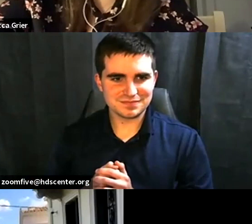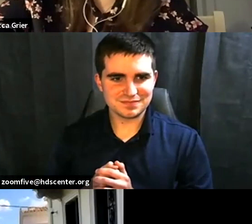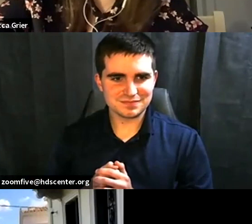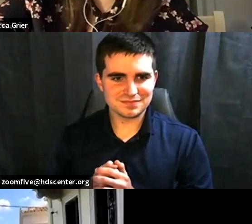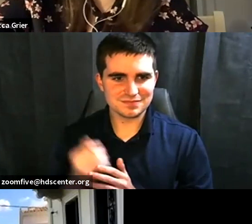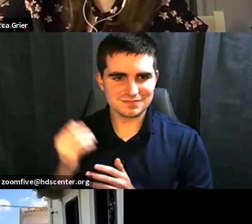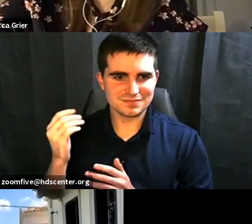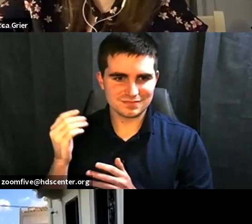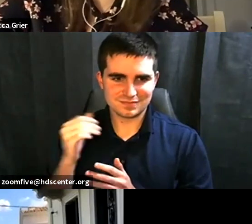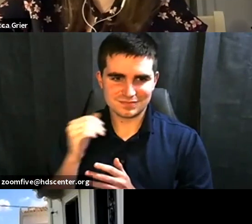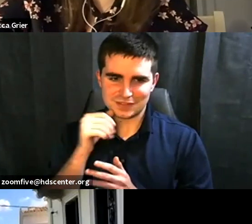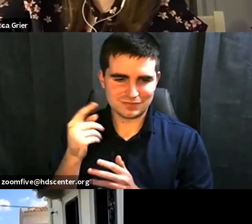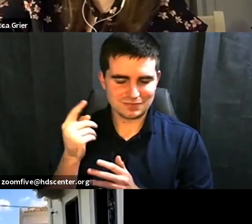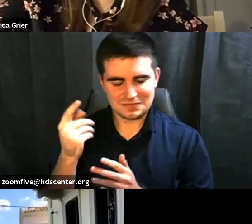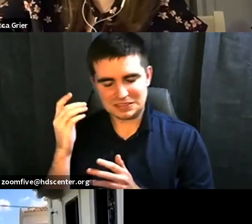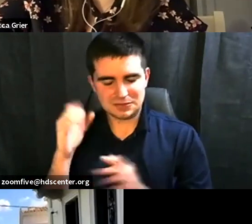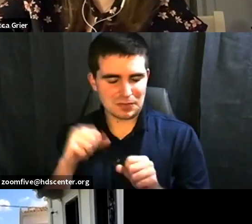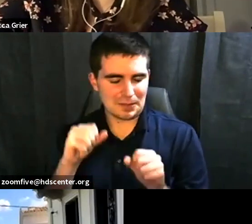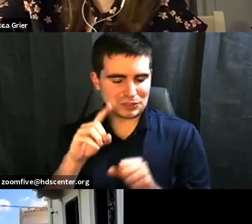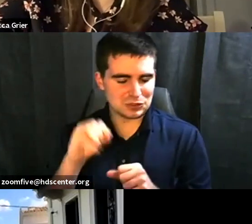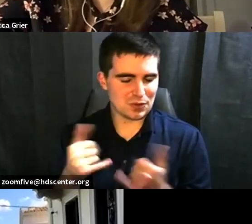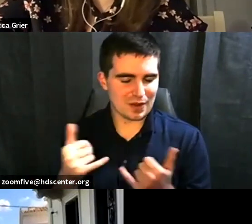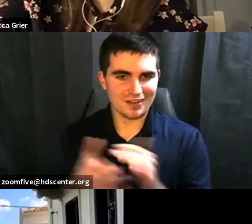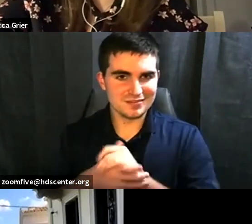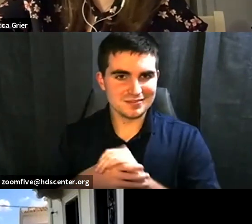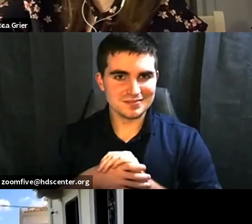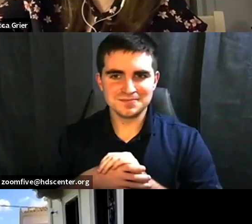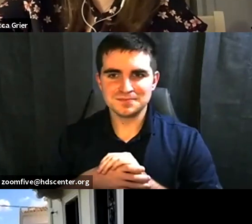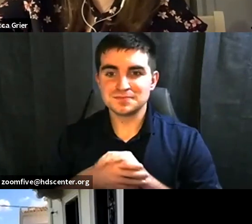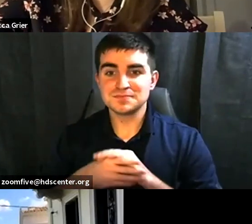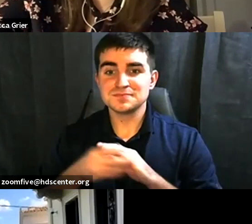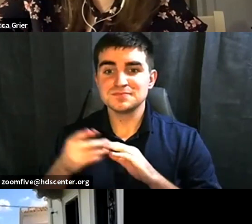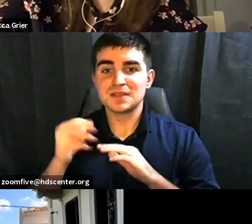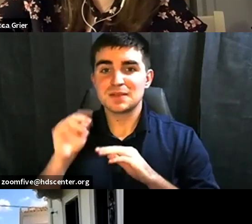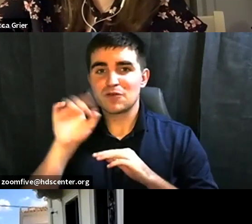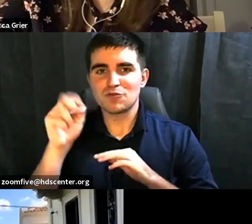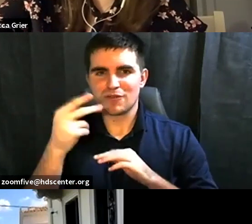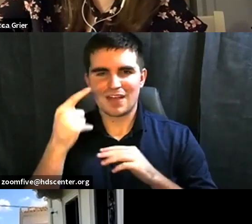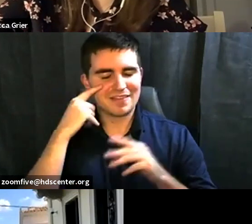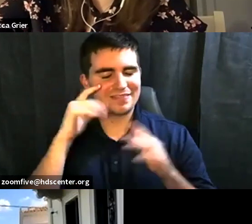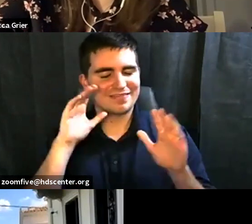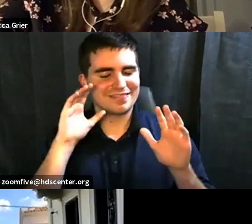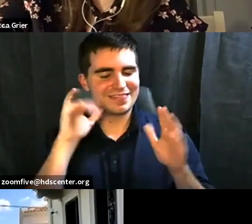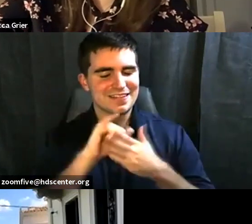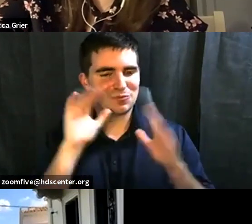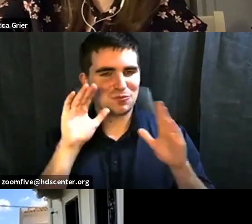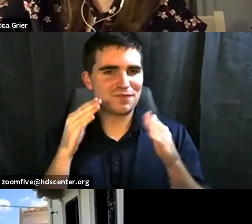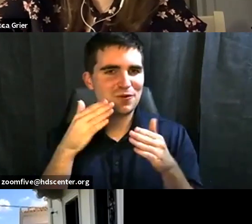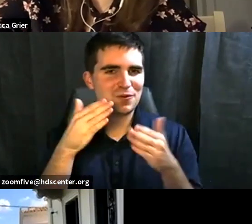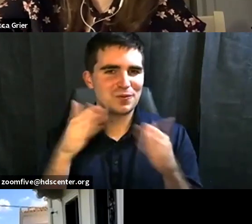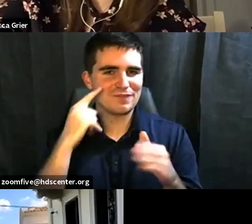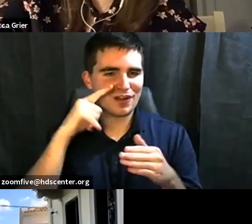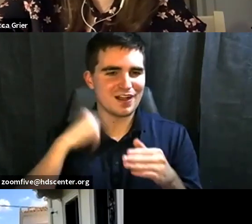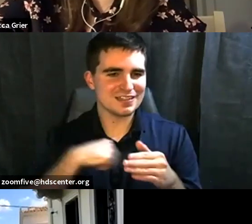able to do right now. I think that's a wonderful way for us to wrap up in terms of reflecting the ways that